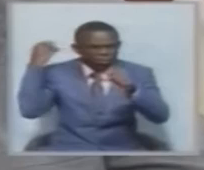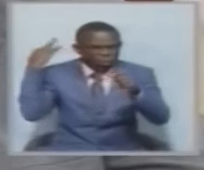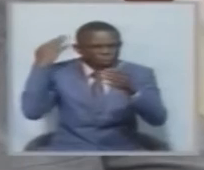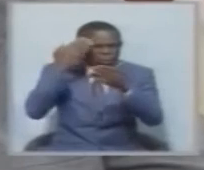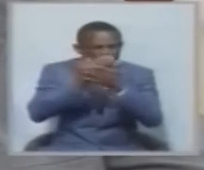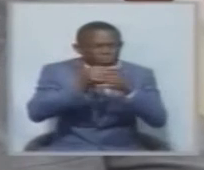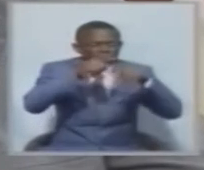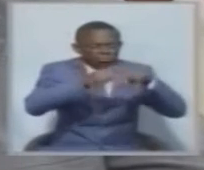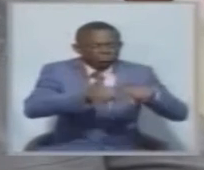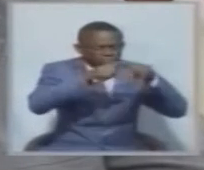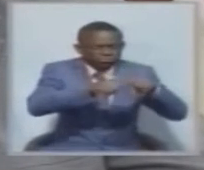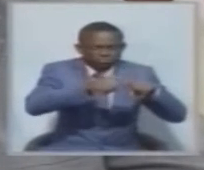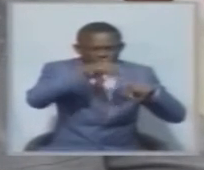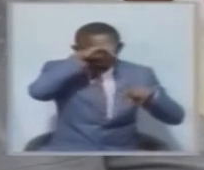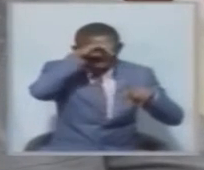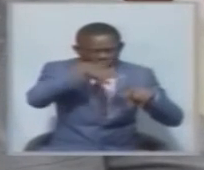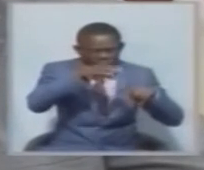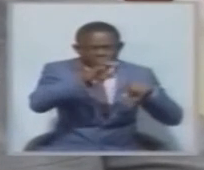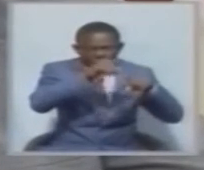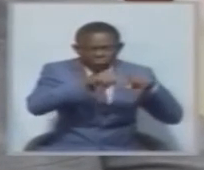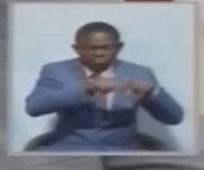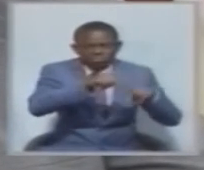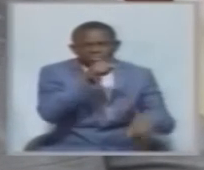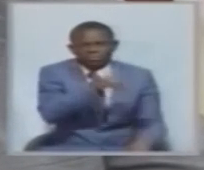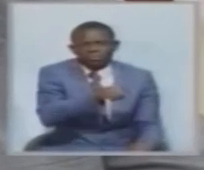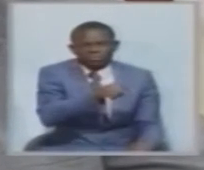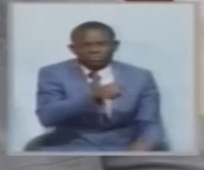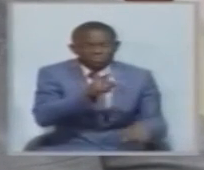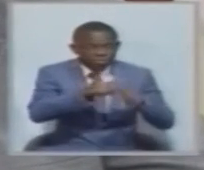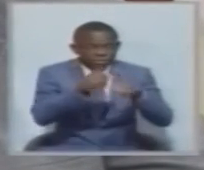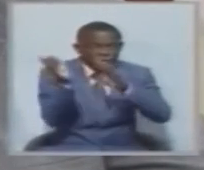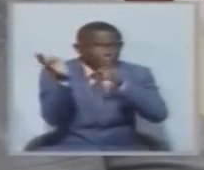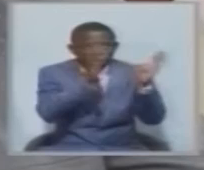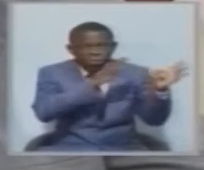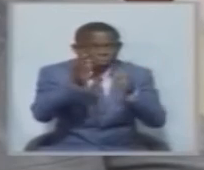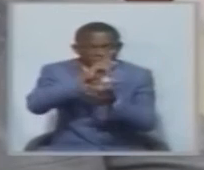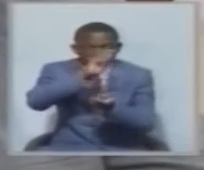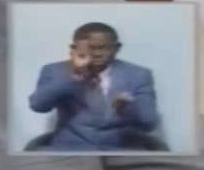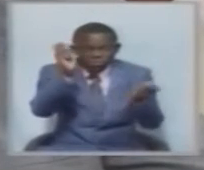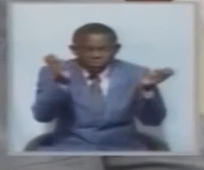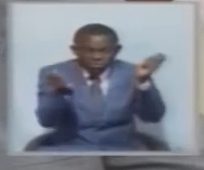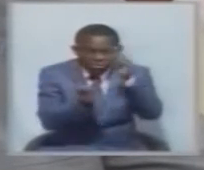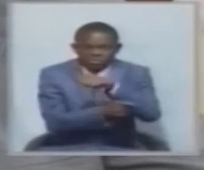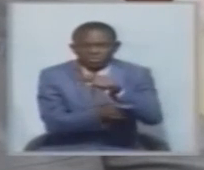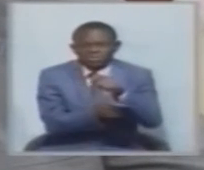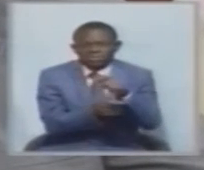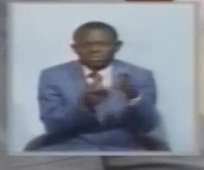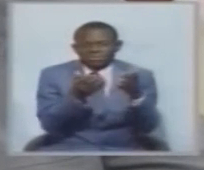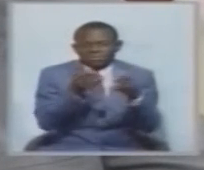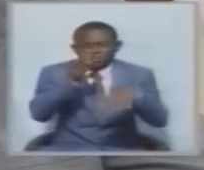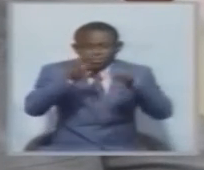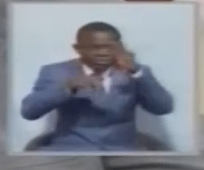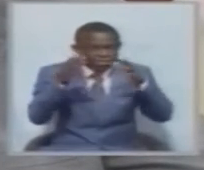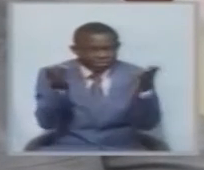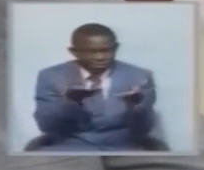for generating electricity. Climate change, again, you've seen that we have had the